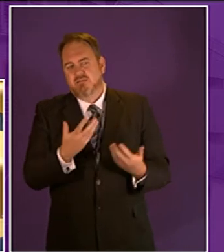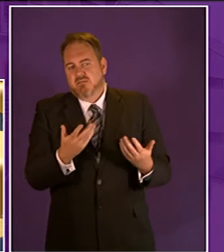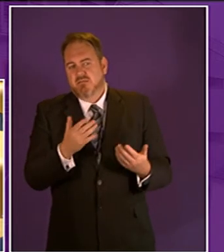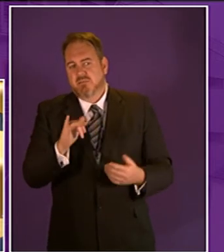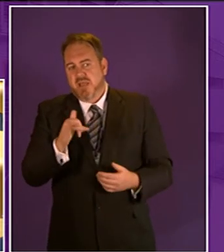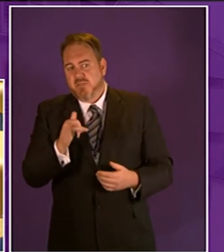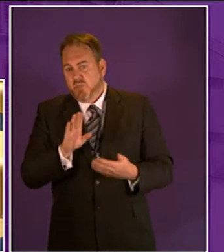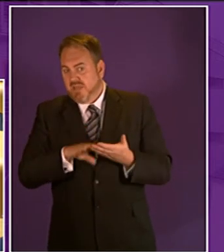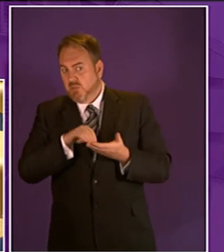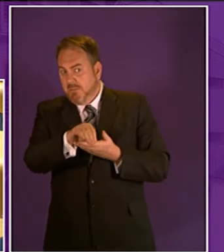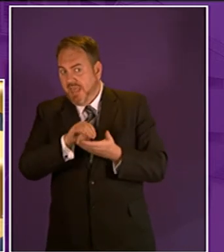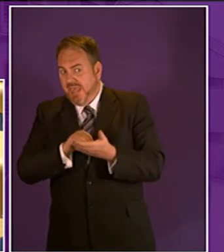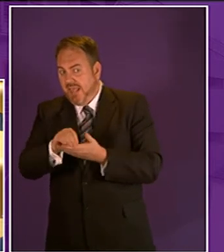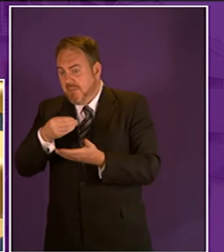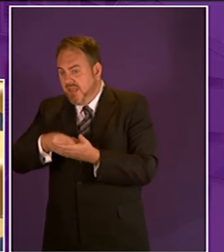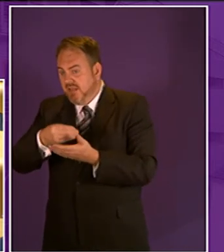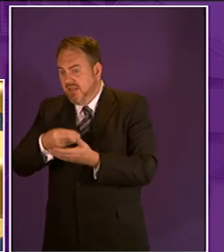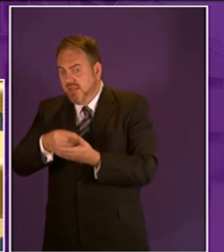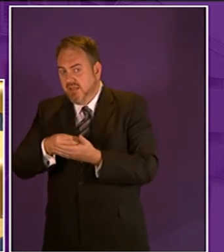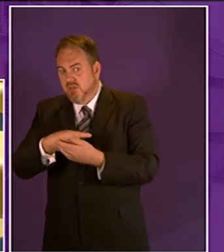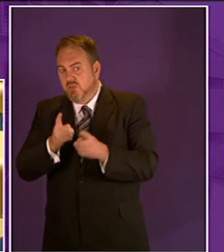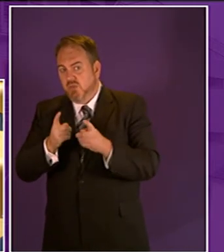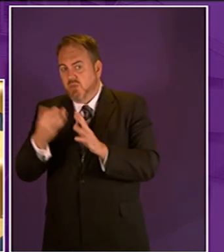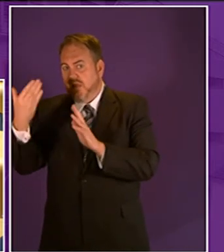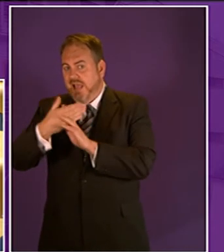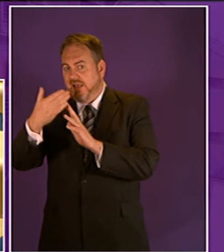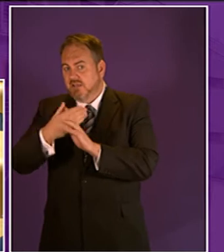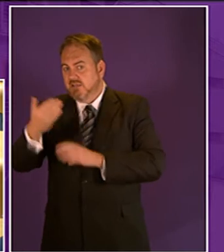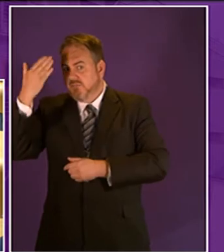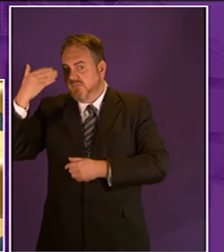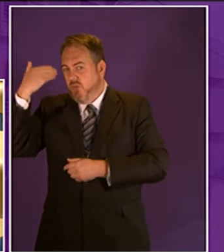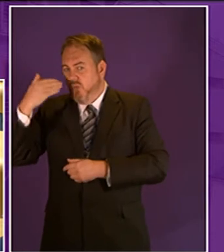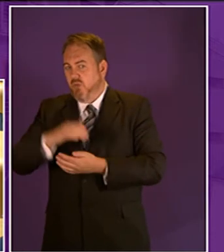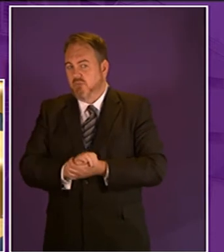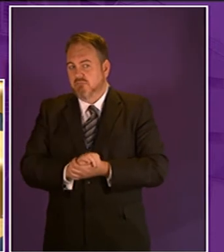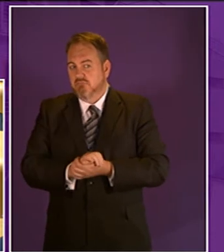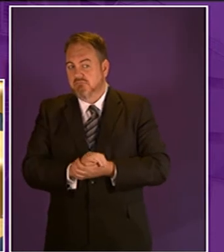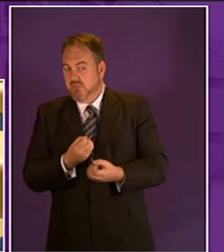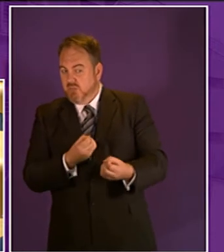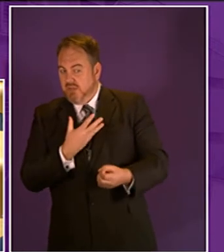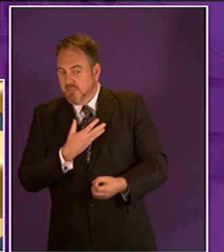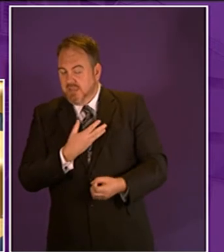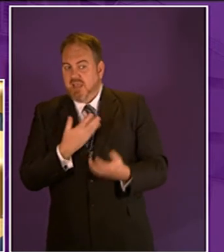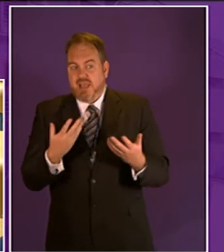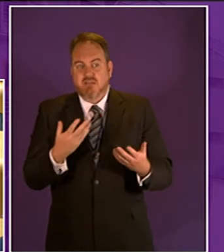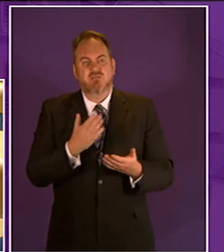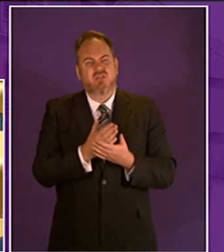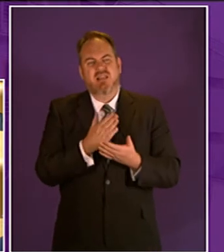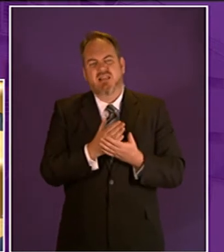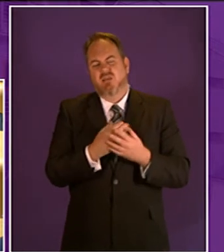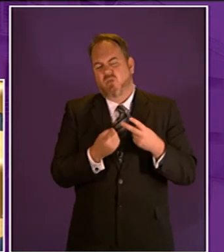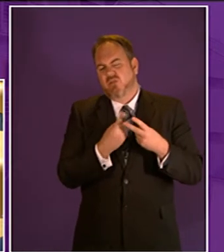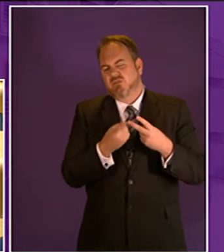any ransoms to any ransomware attacks? And thirdly, if she can give an indication on pressures that